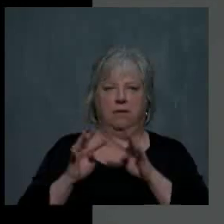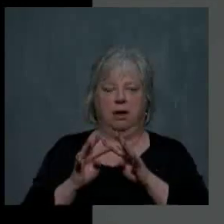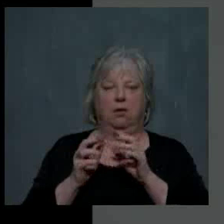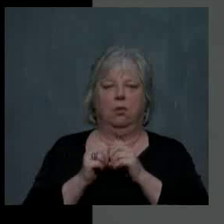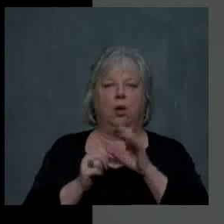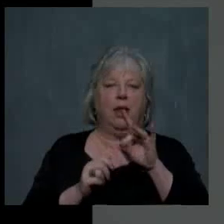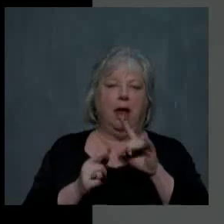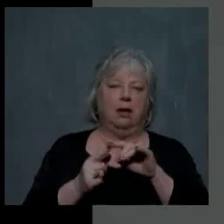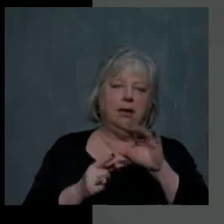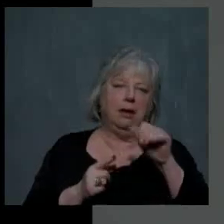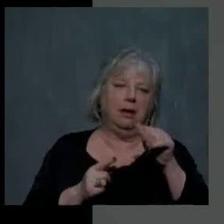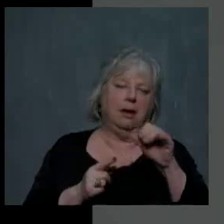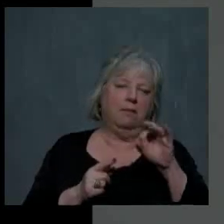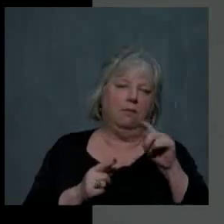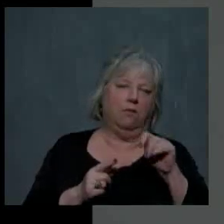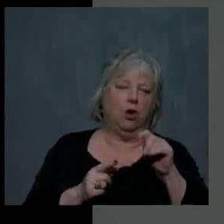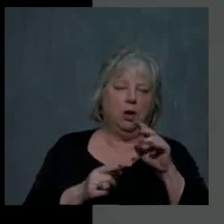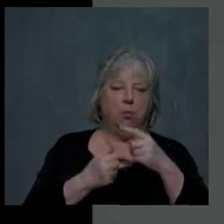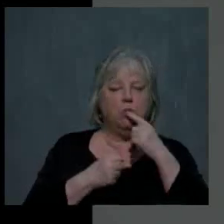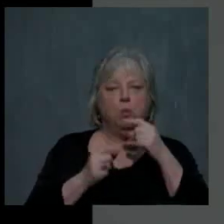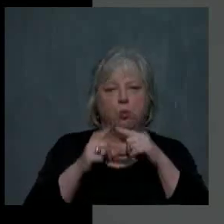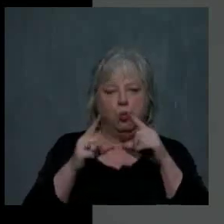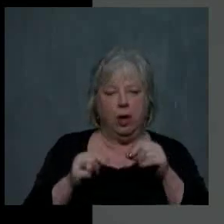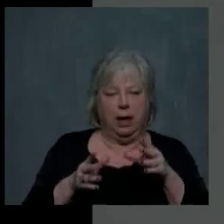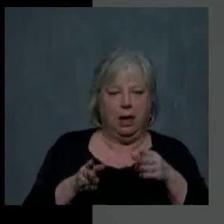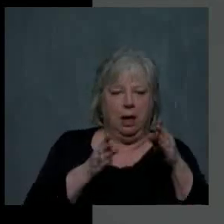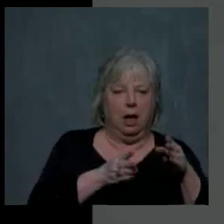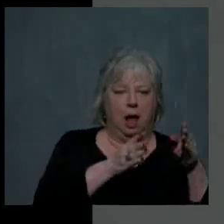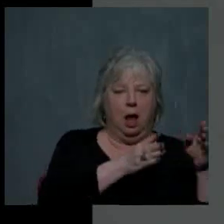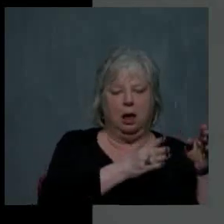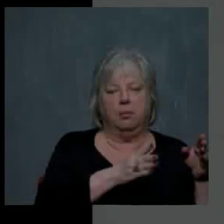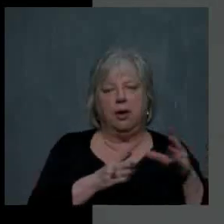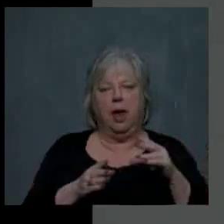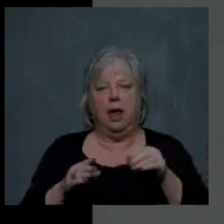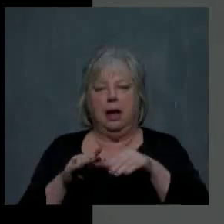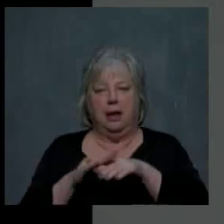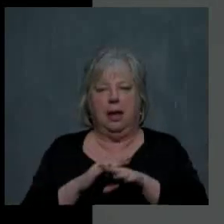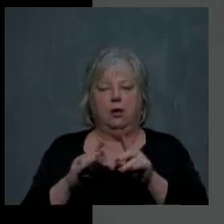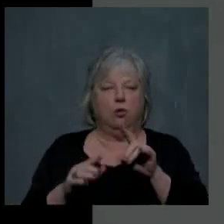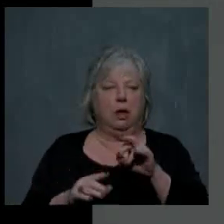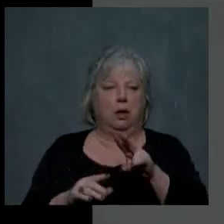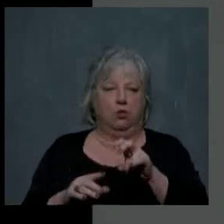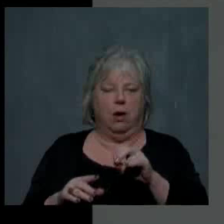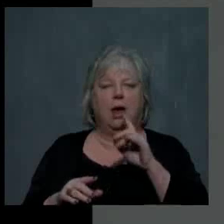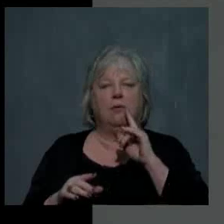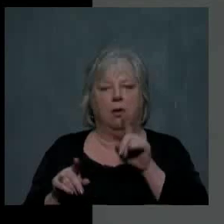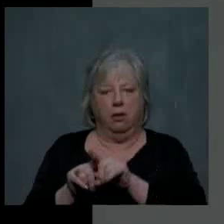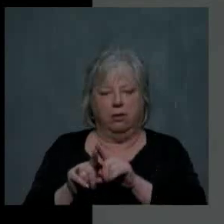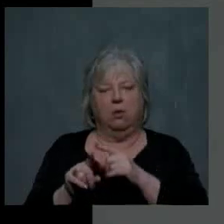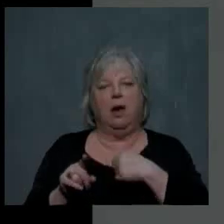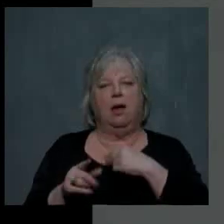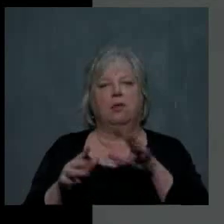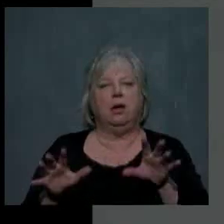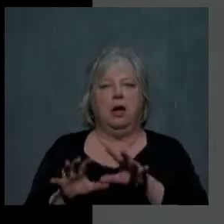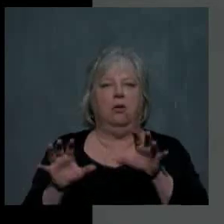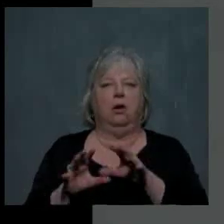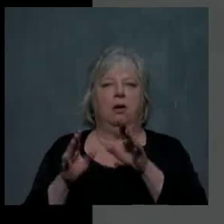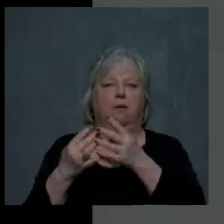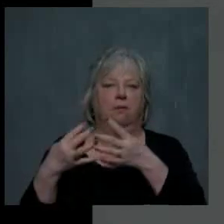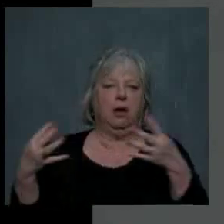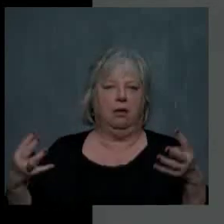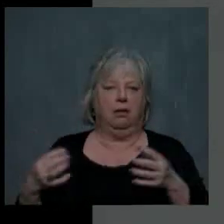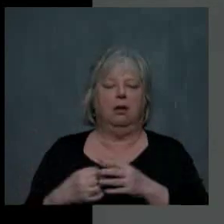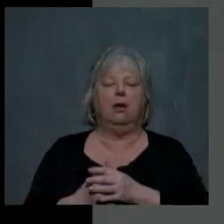10 foot brick columns and a 6 to 8 foot brick fence at the entry drives to the subdivision. The remainder of the subdivision will have